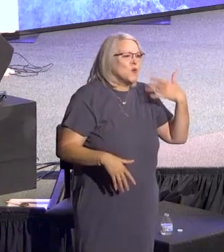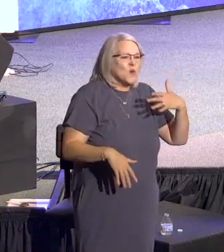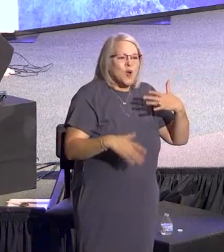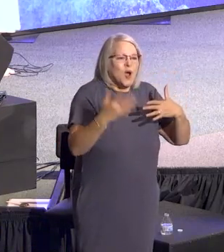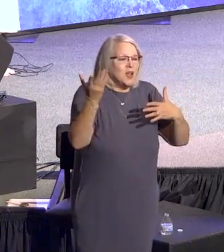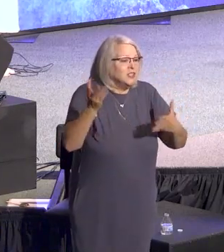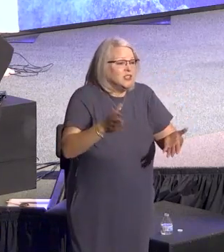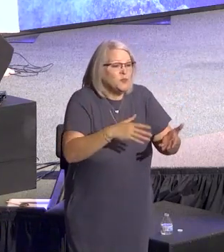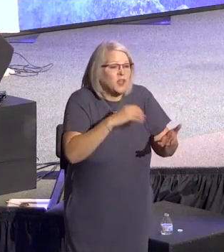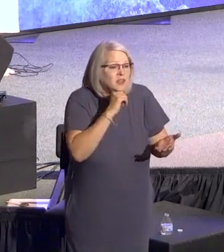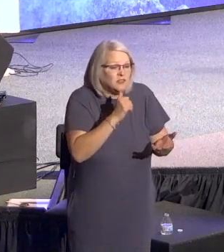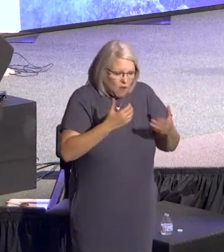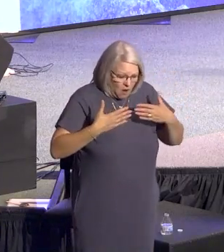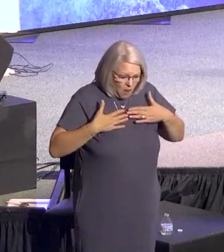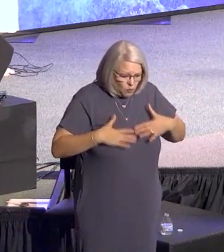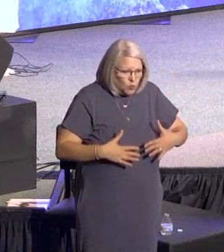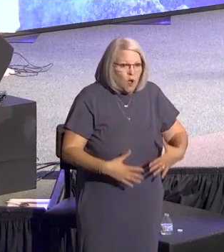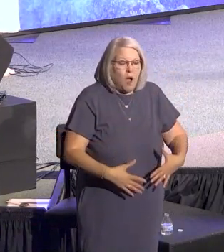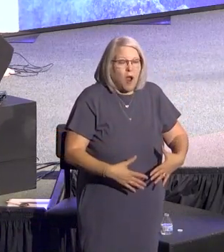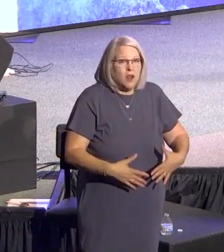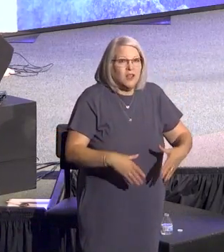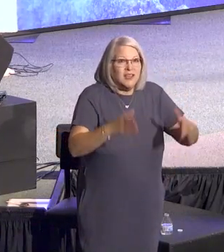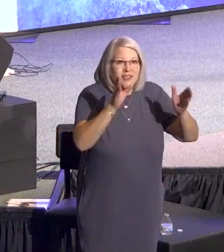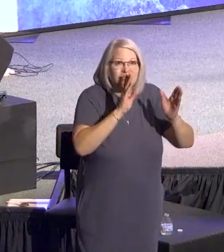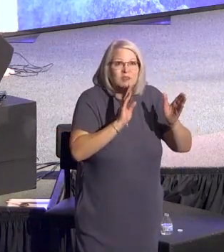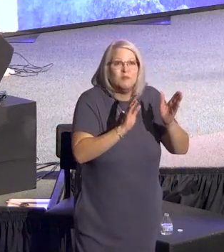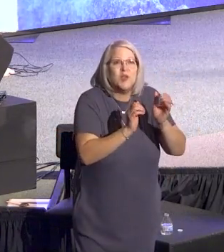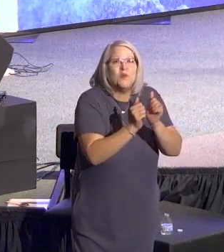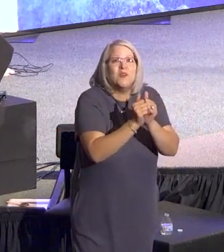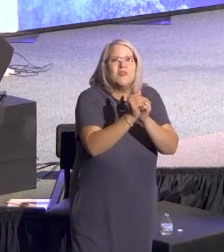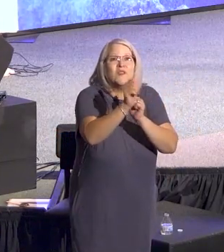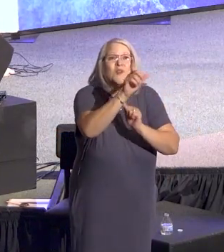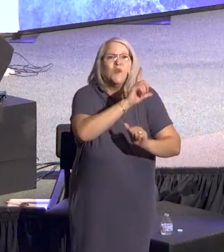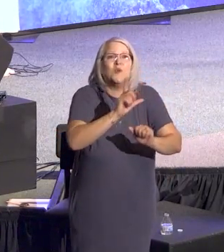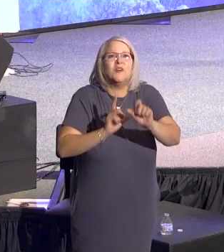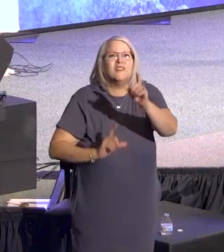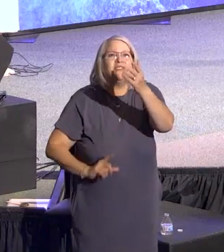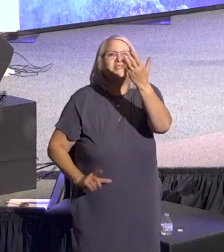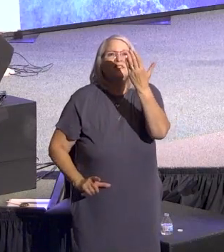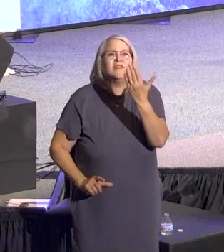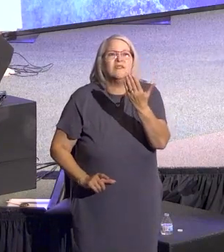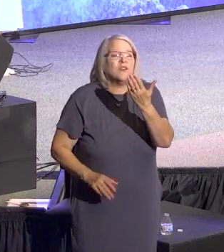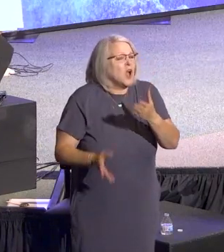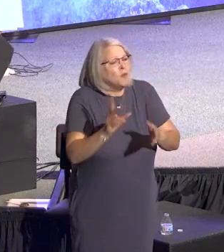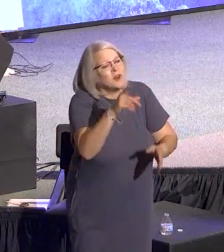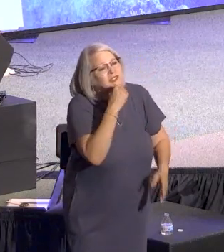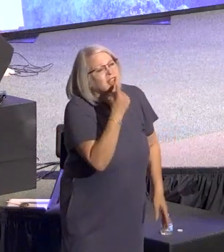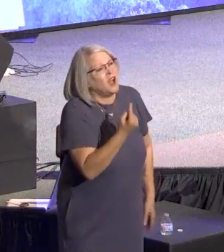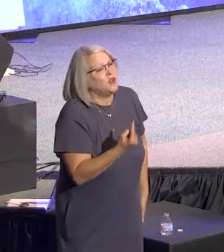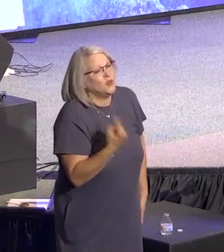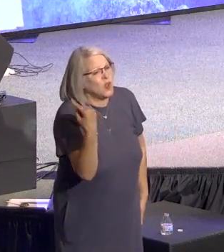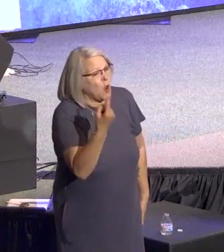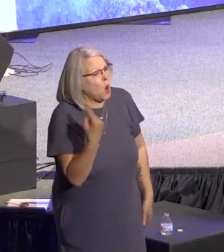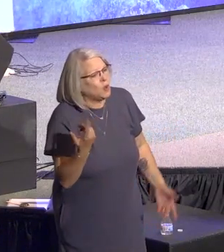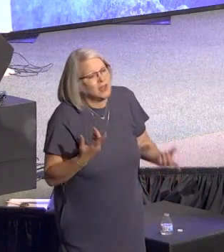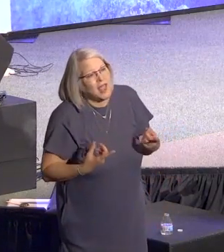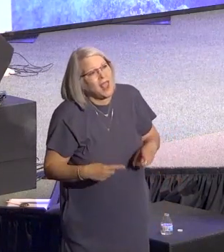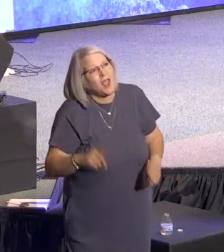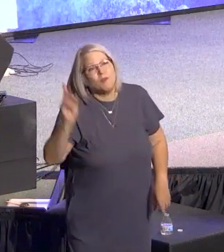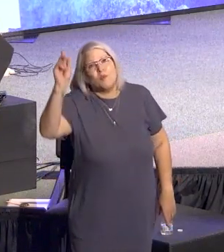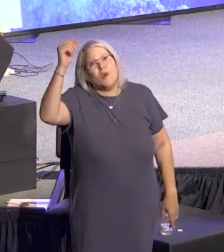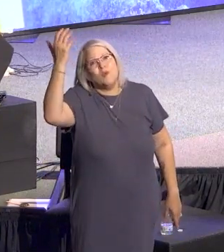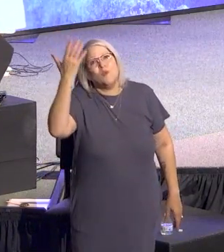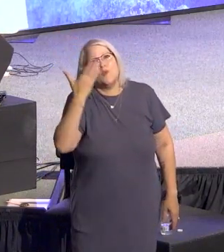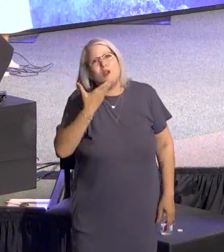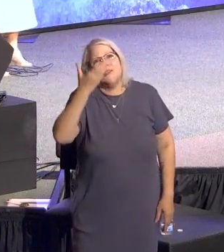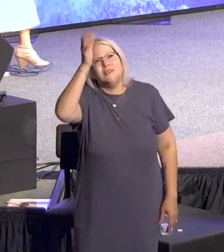be absent from the body is to be with the Lord. But I want to tell you that only happened by the grace of